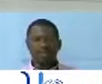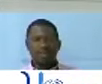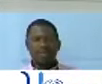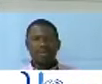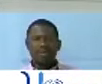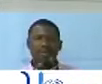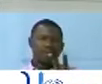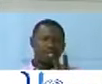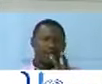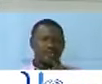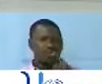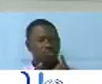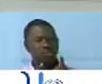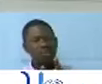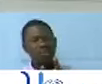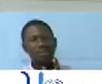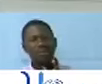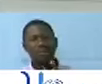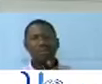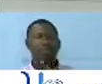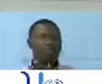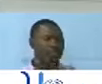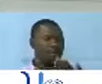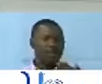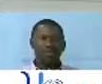these are two things that many don't question.